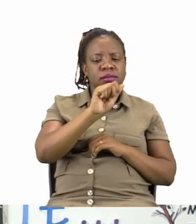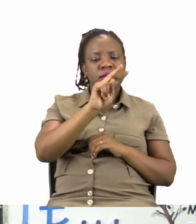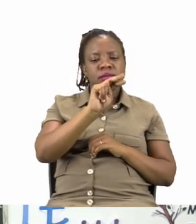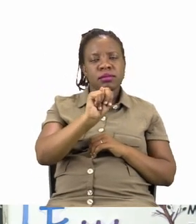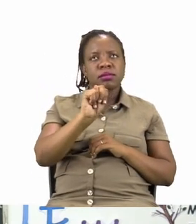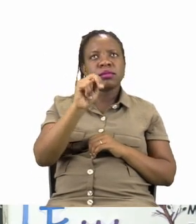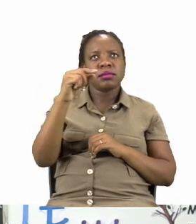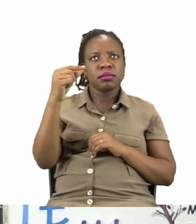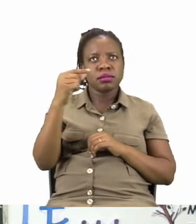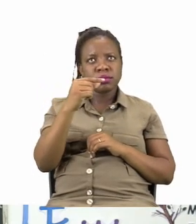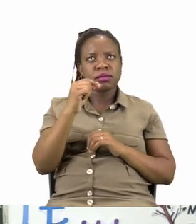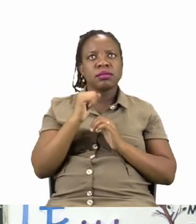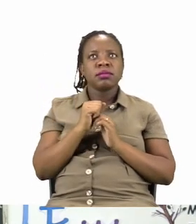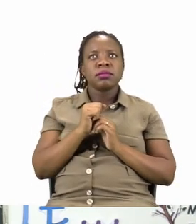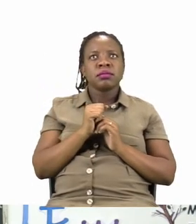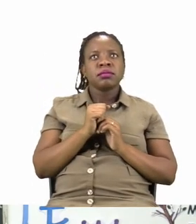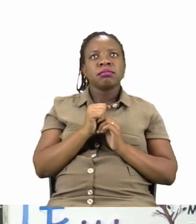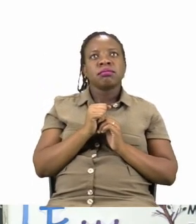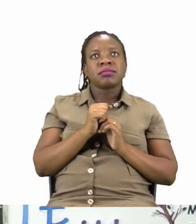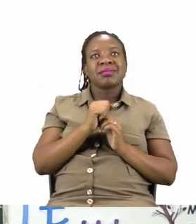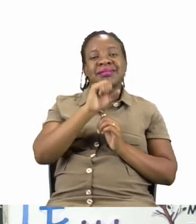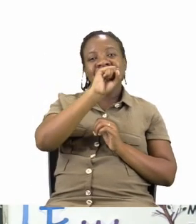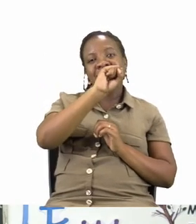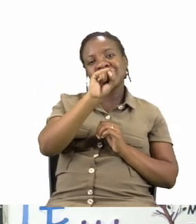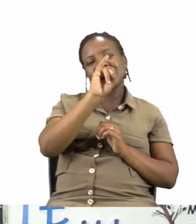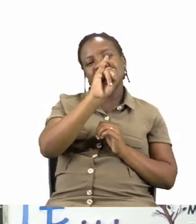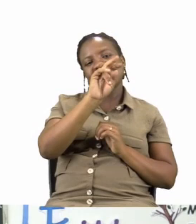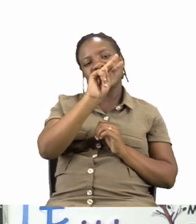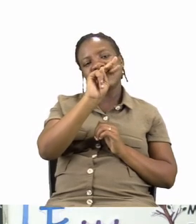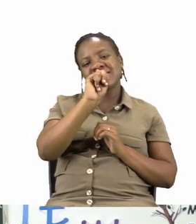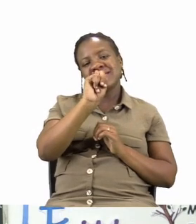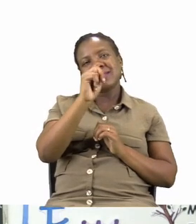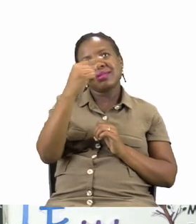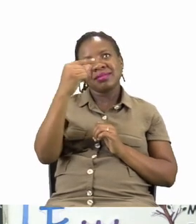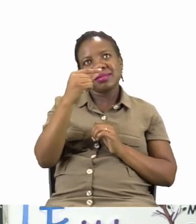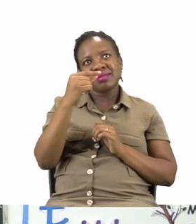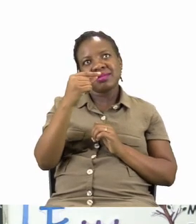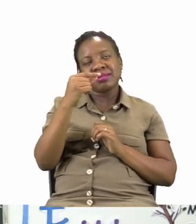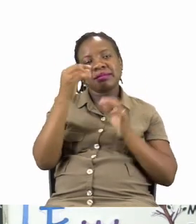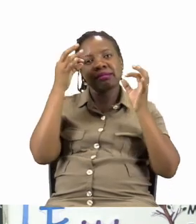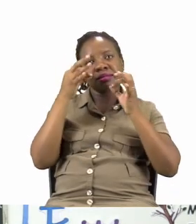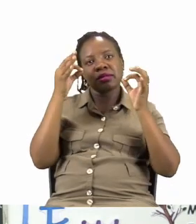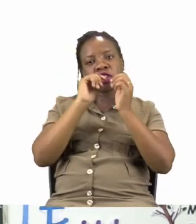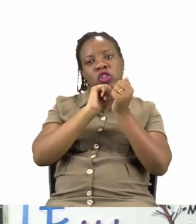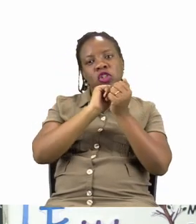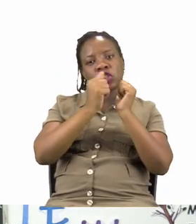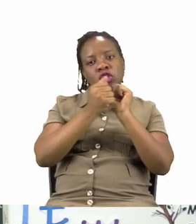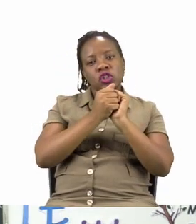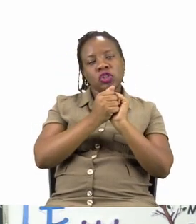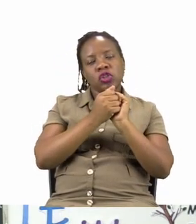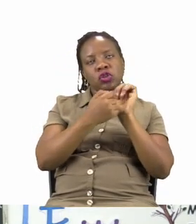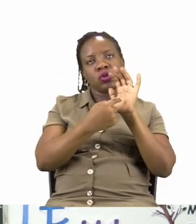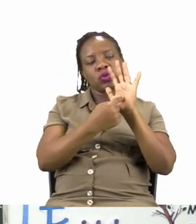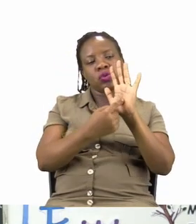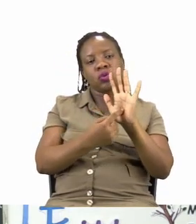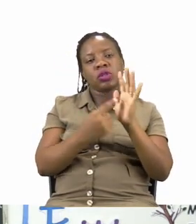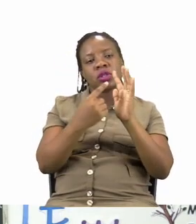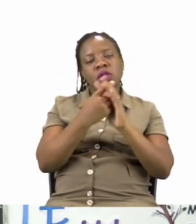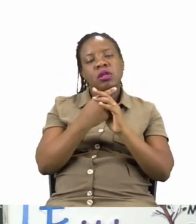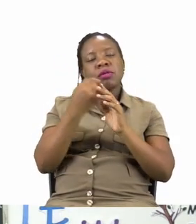word that you will fill in the blank space. And then your sentence will read, she